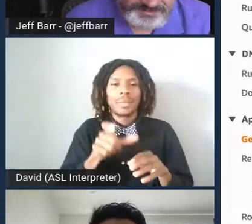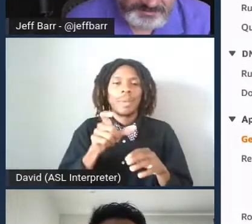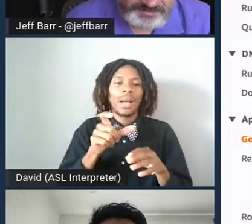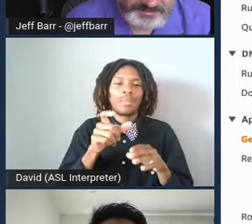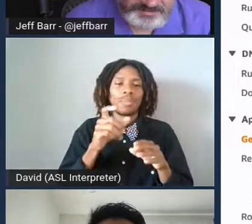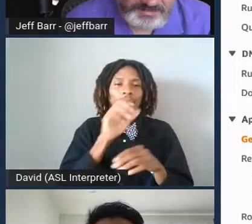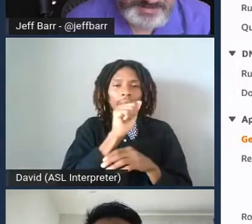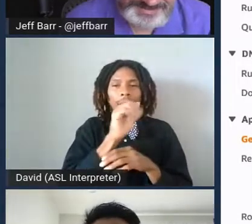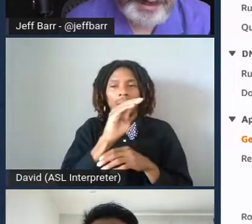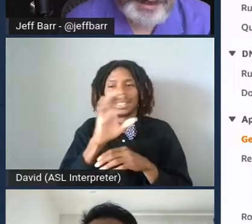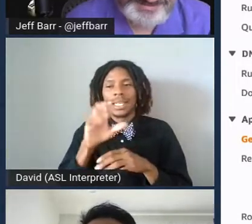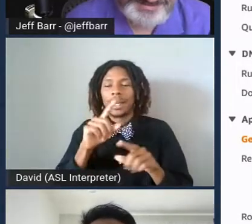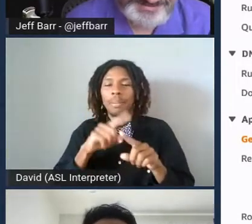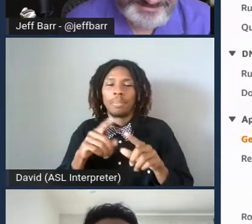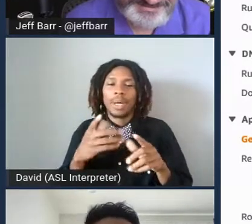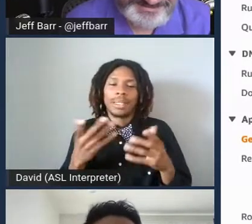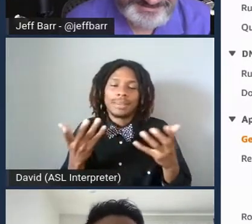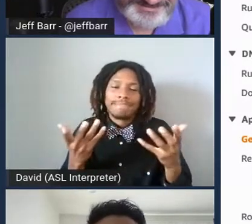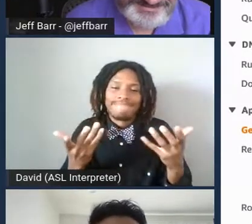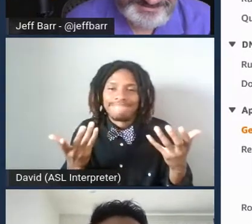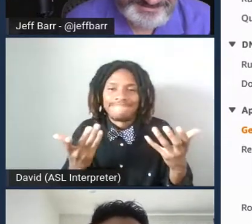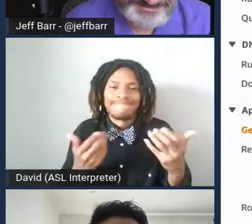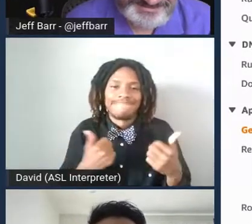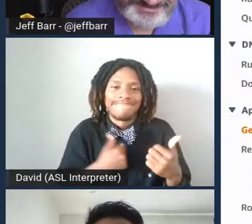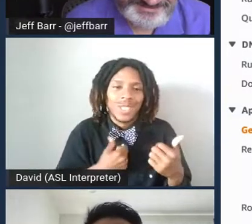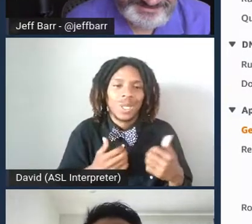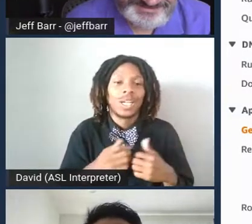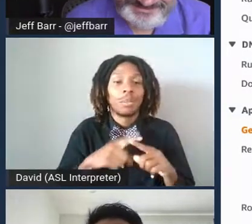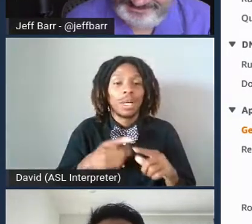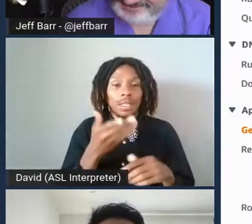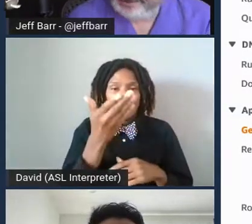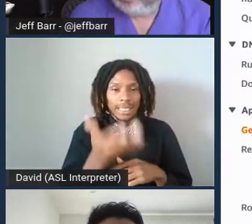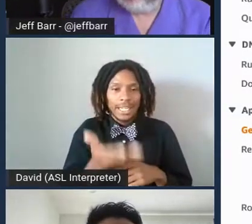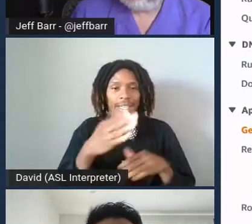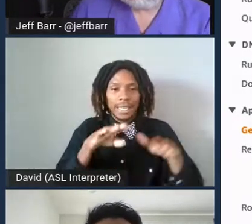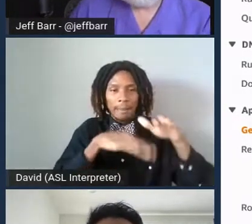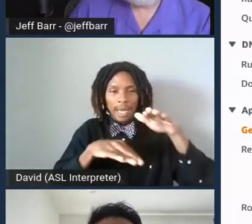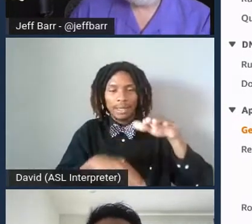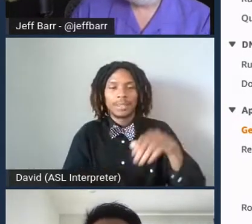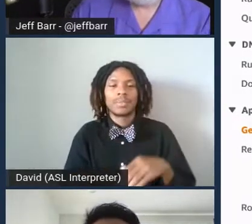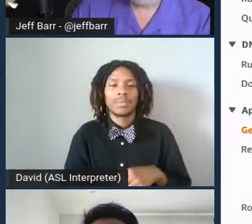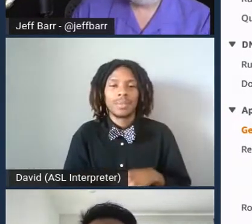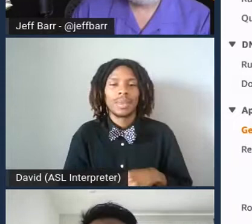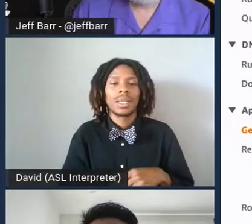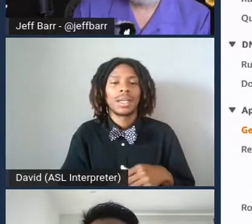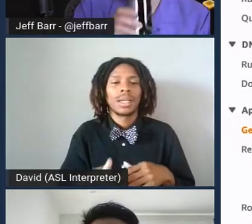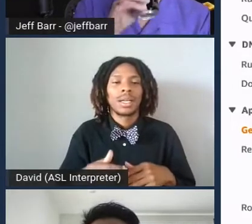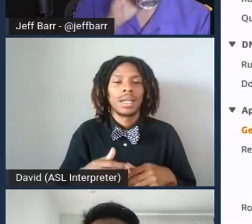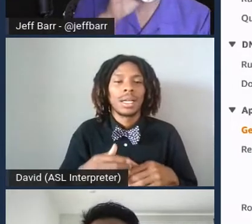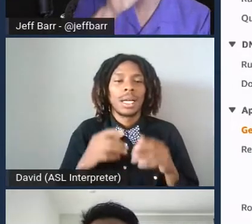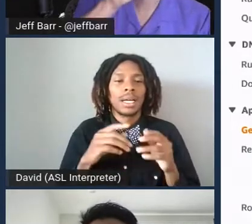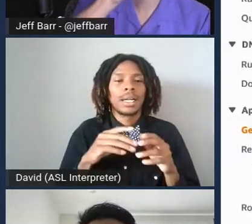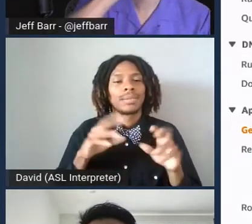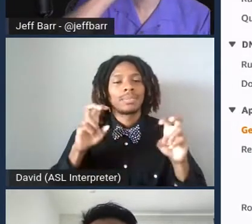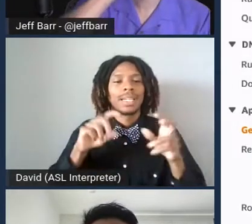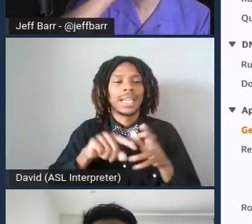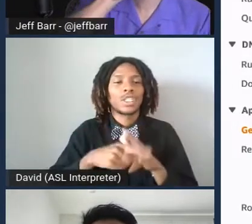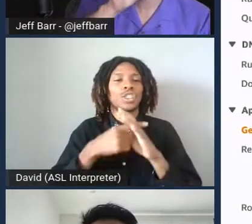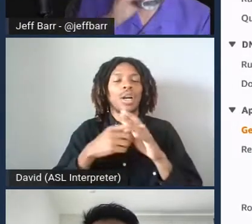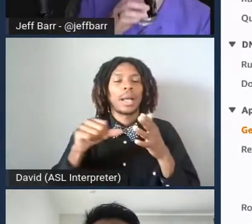you know, I cannot have nice things. So we are here. Our getting started page can help you have